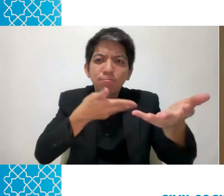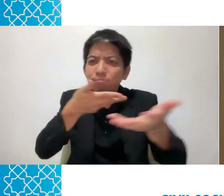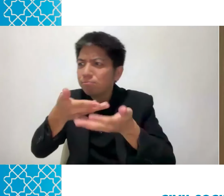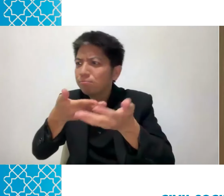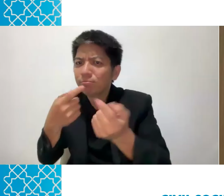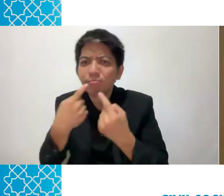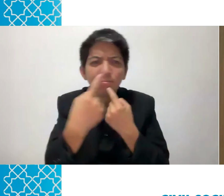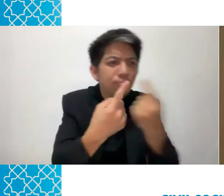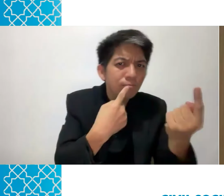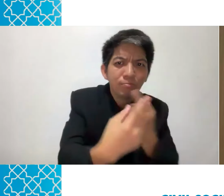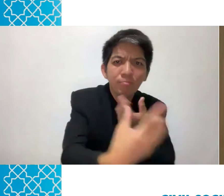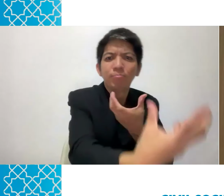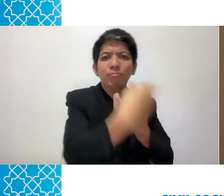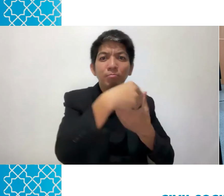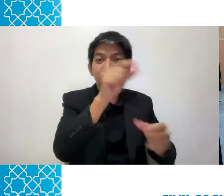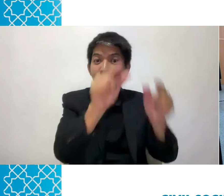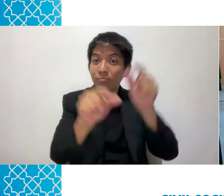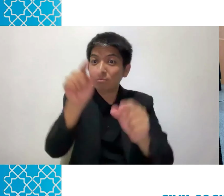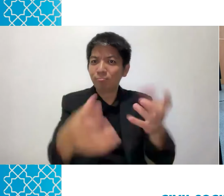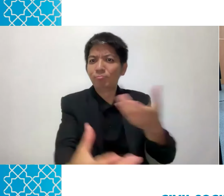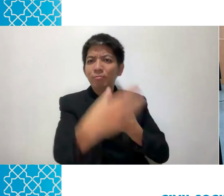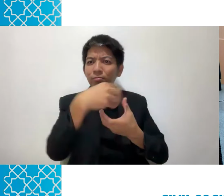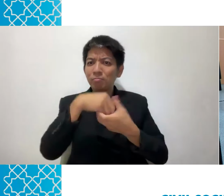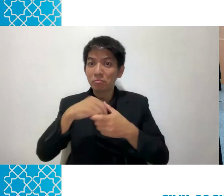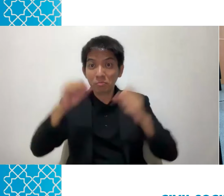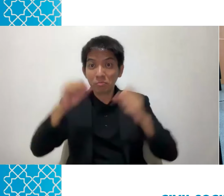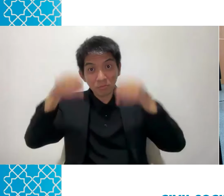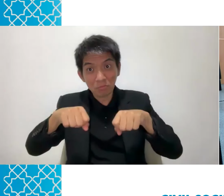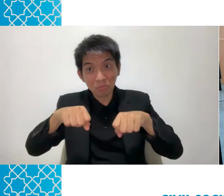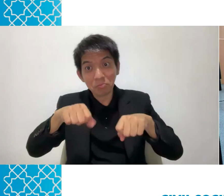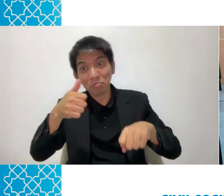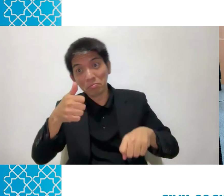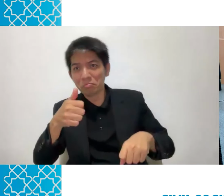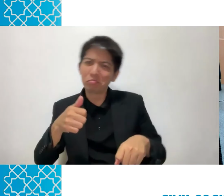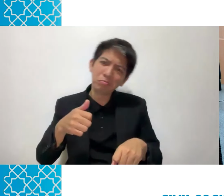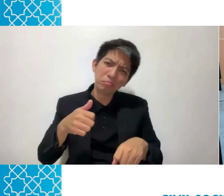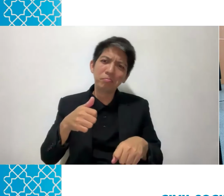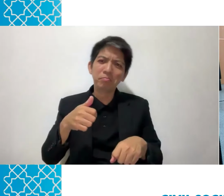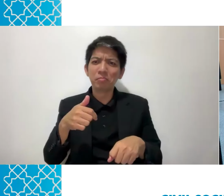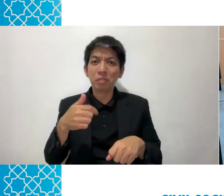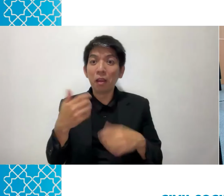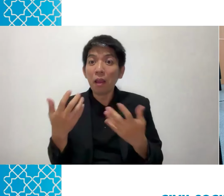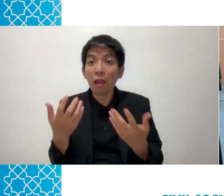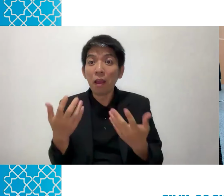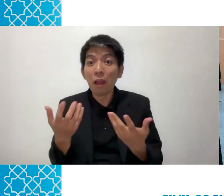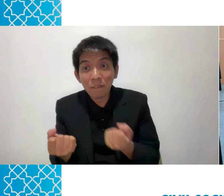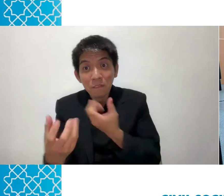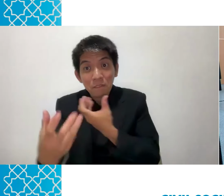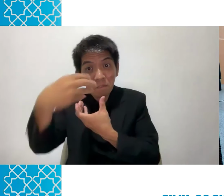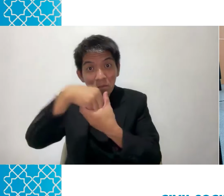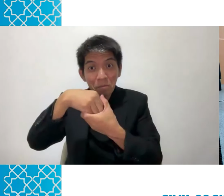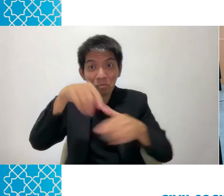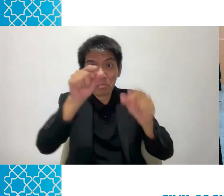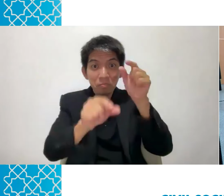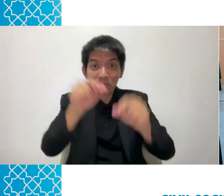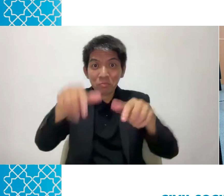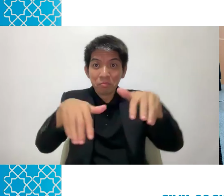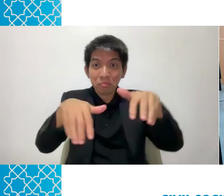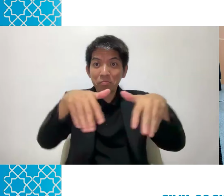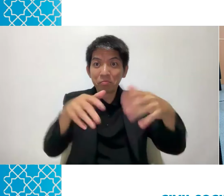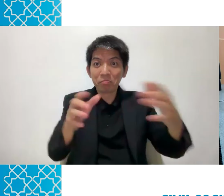your perspective. Do you see a community role in how the frameworks and loan criteria work for now?